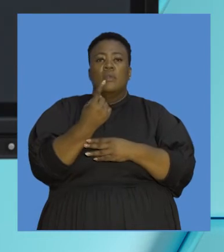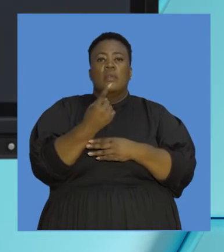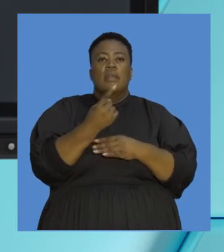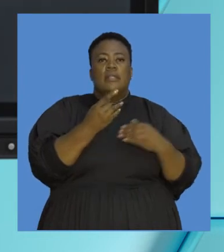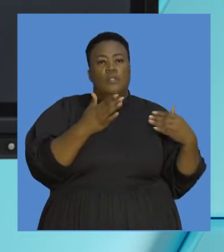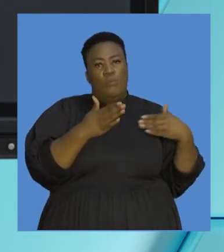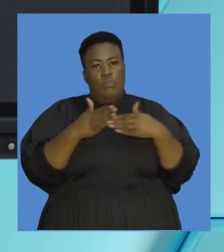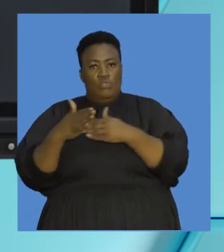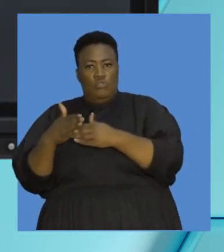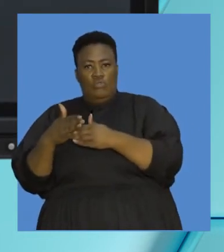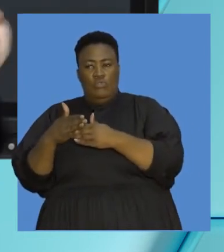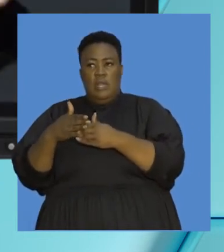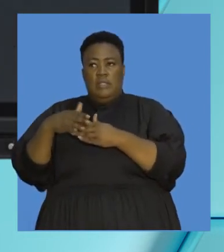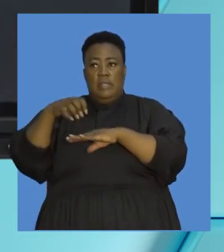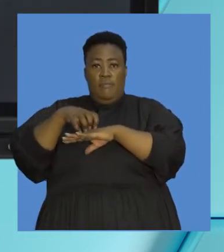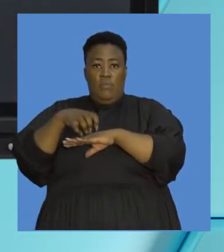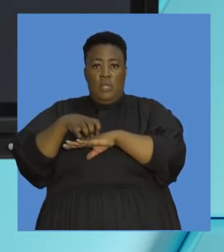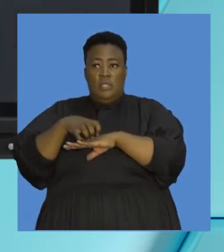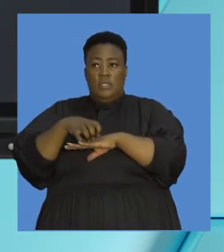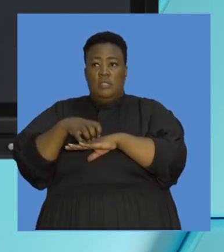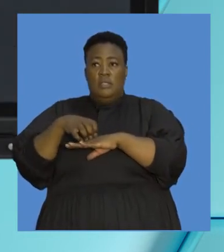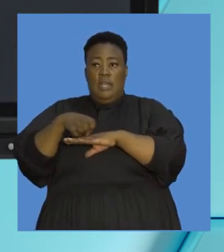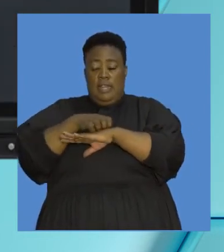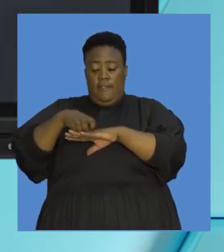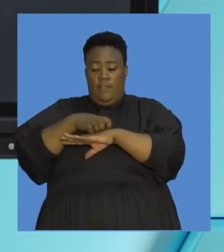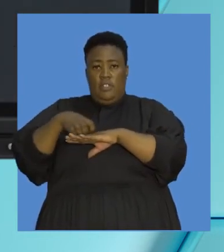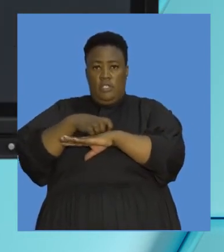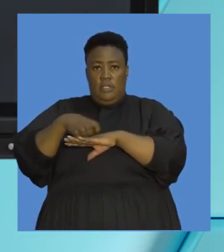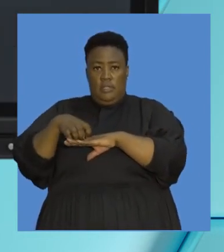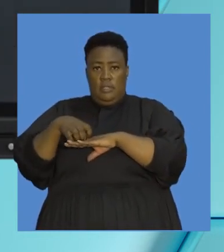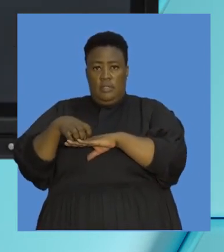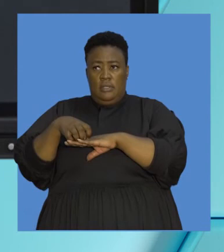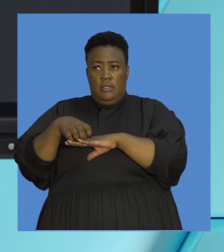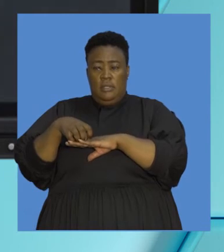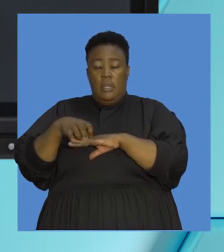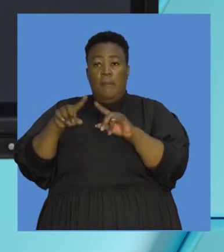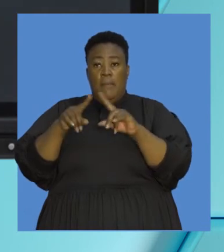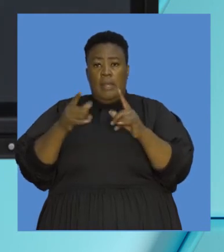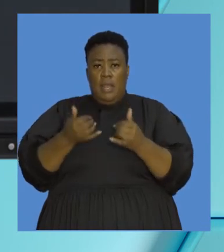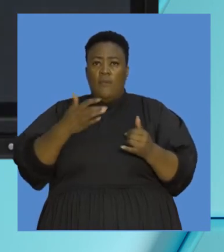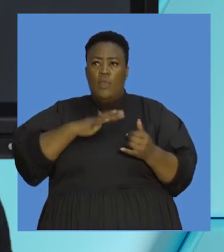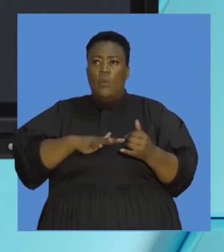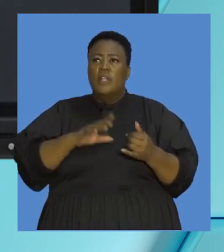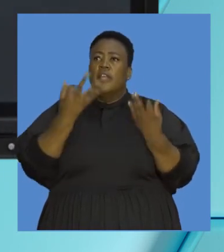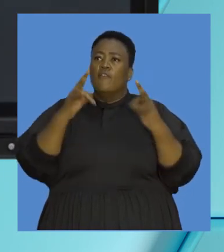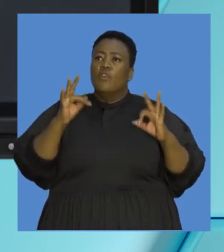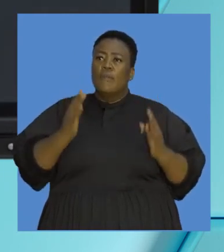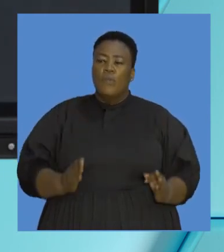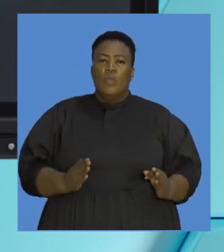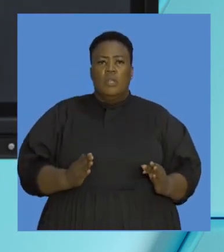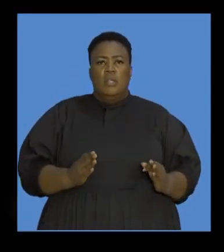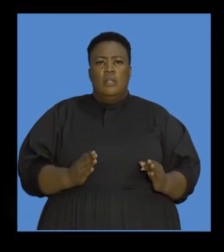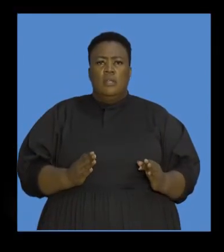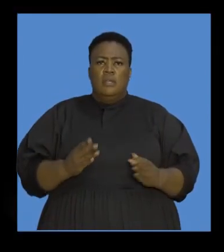push it towards the brick, and friction between the surface and the brick. Now they want the free body